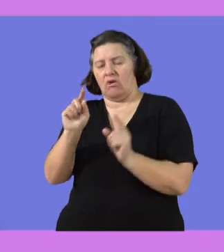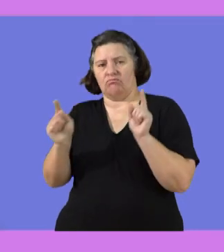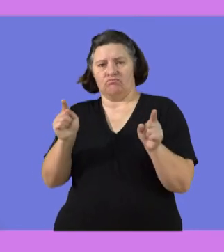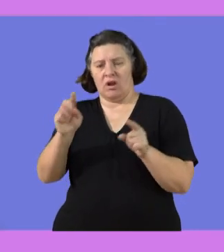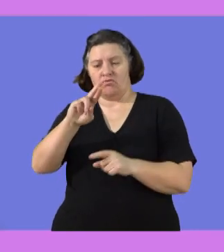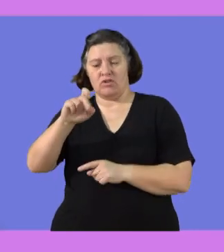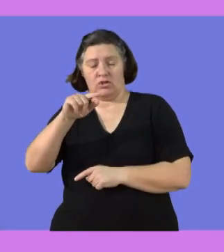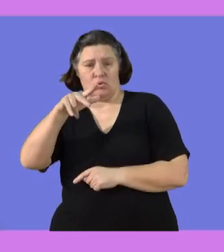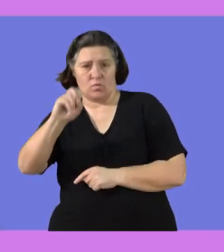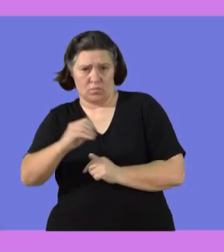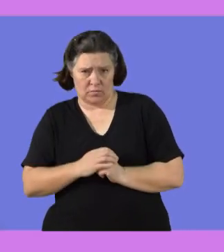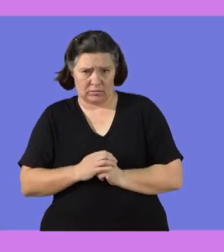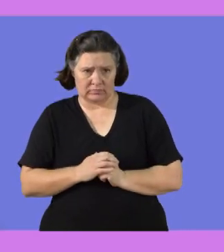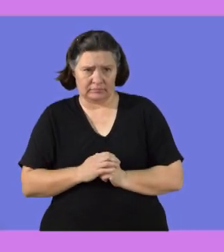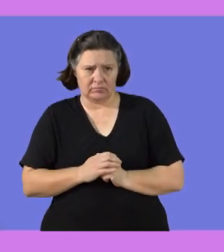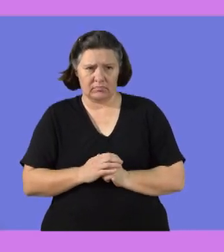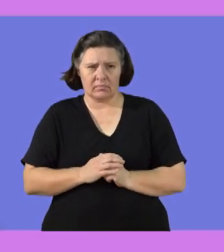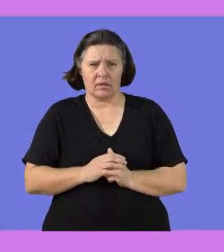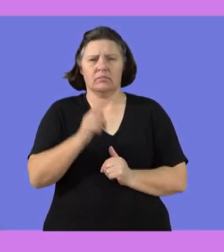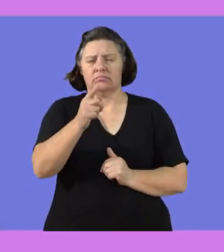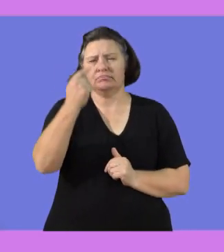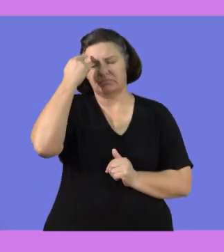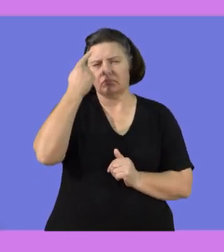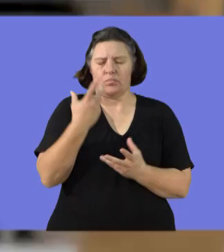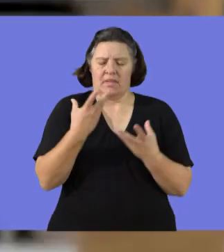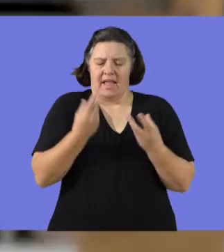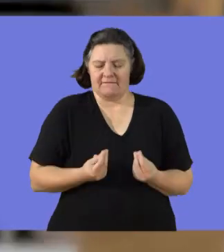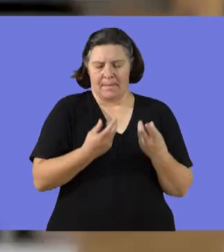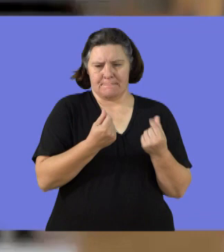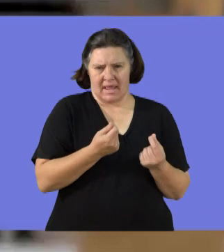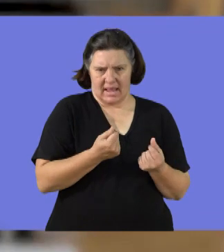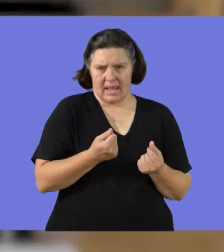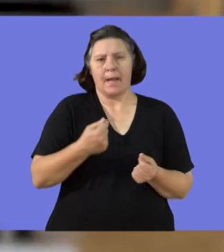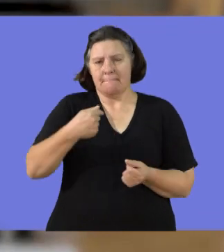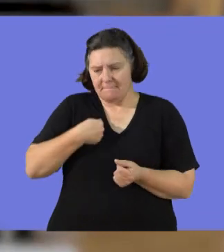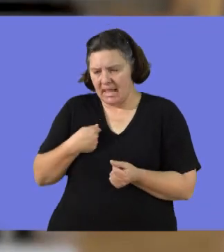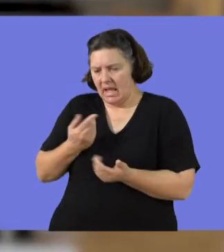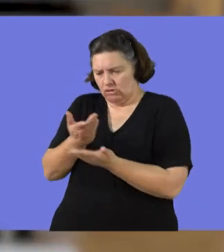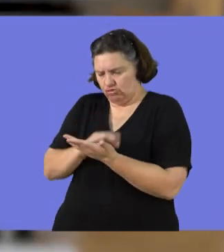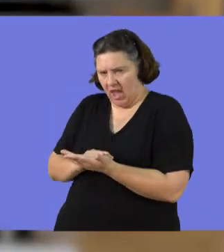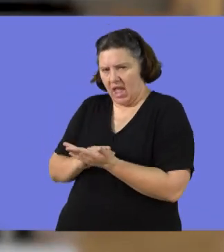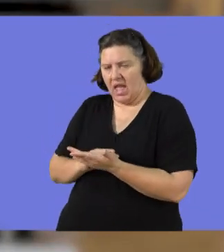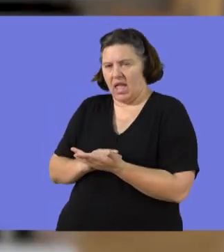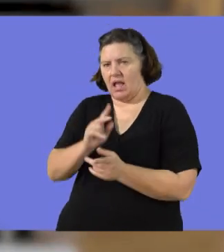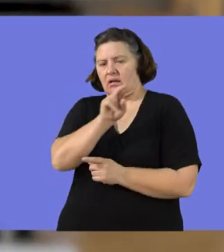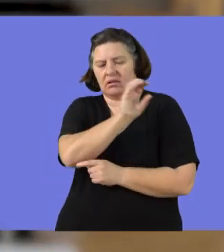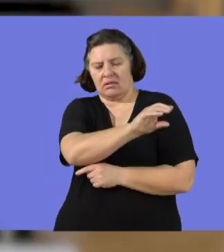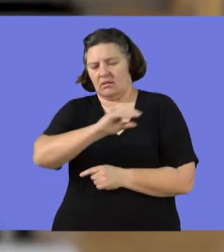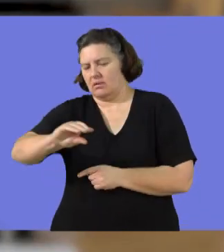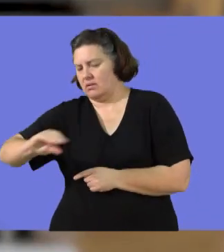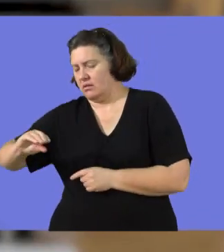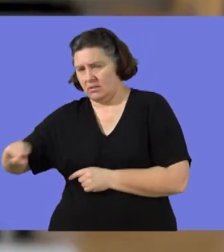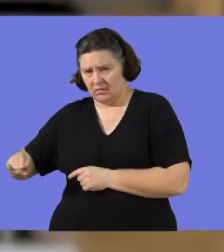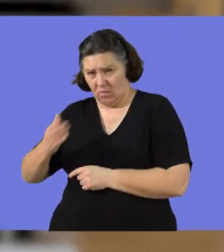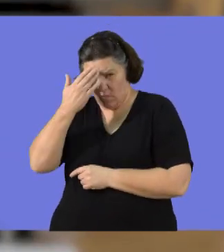now, just imagine if you have money and you have to share it in a specific ratio. Do you know how